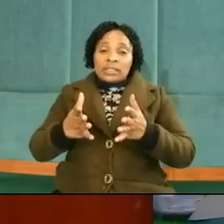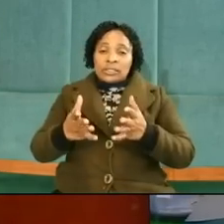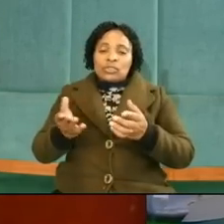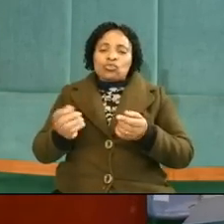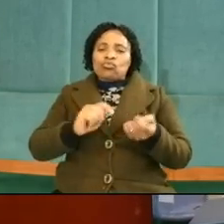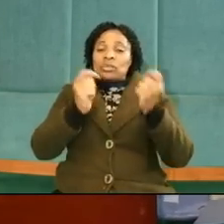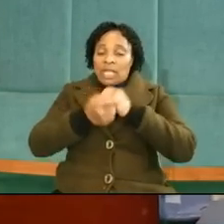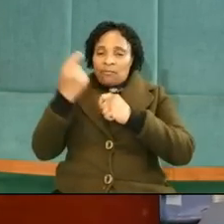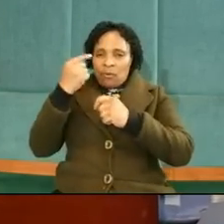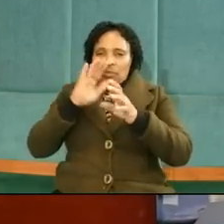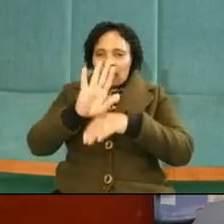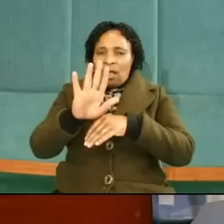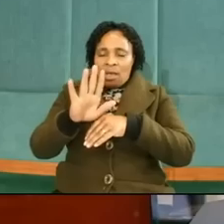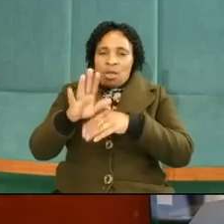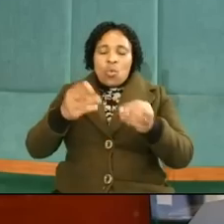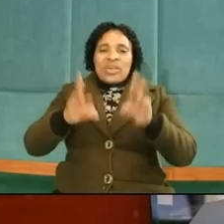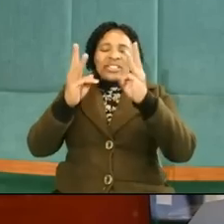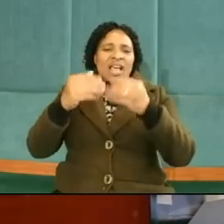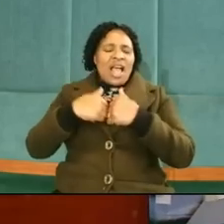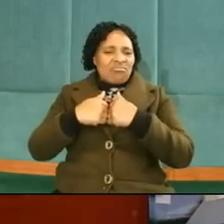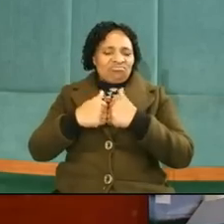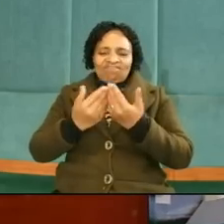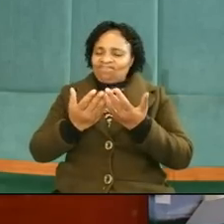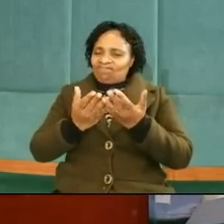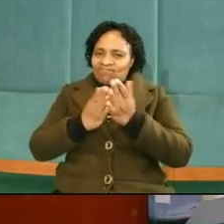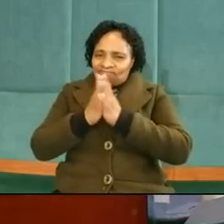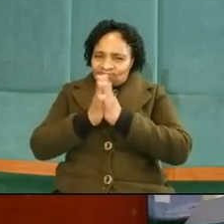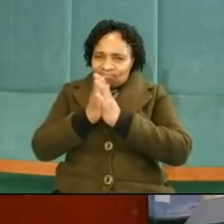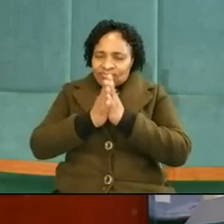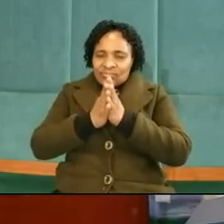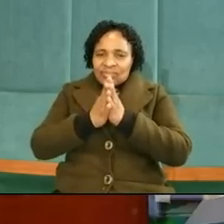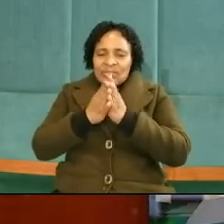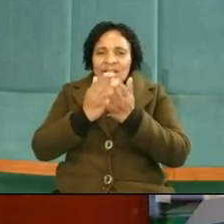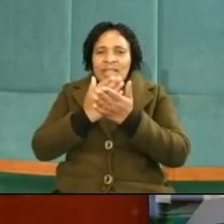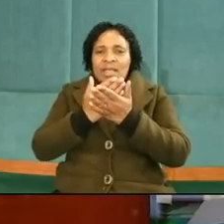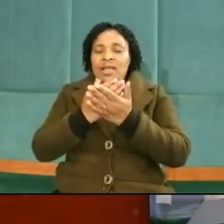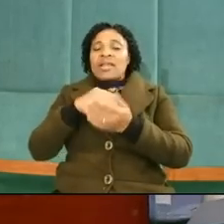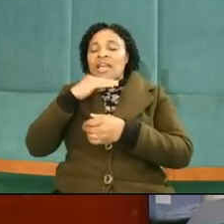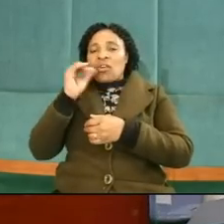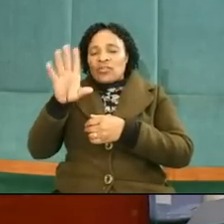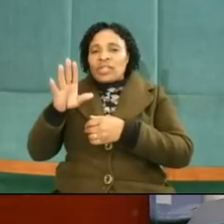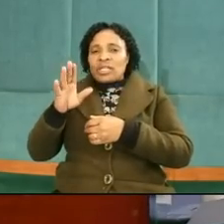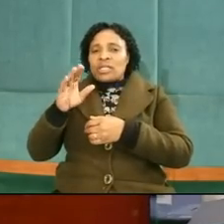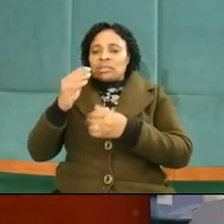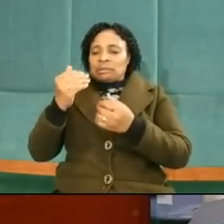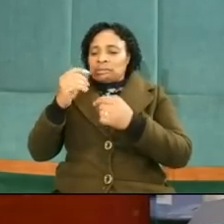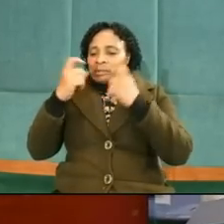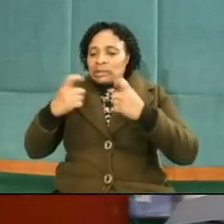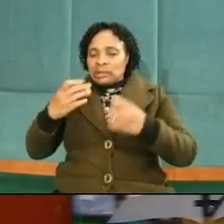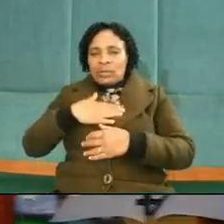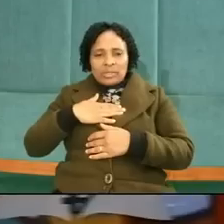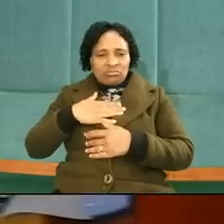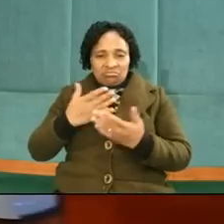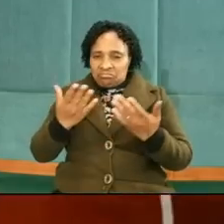wicked ways. He has no interest in us dying in our sins. Is the church with me?